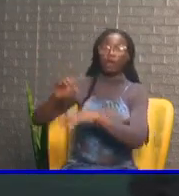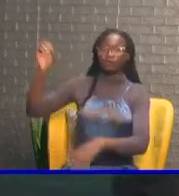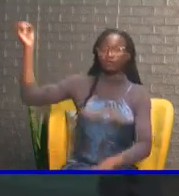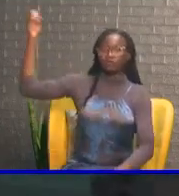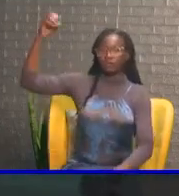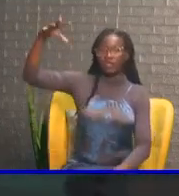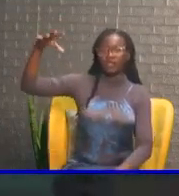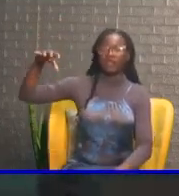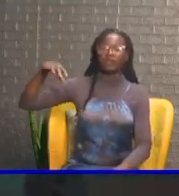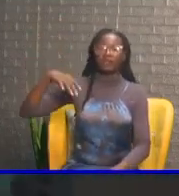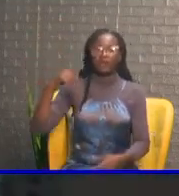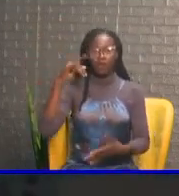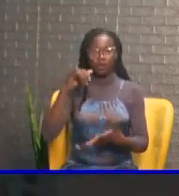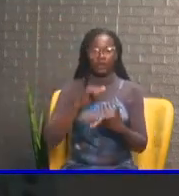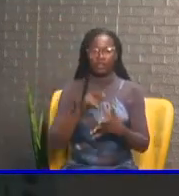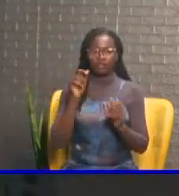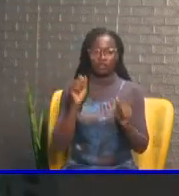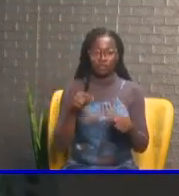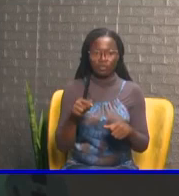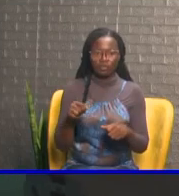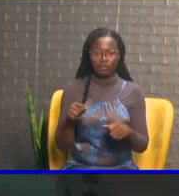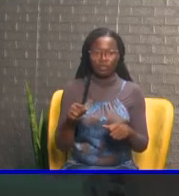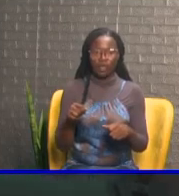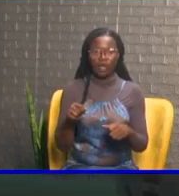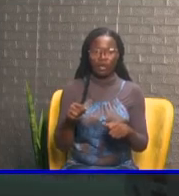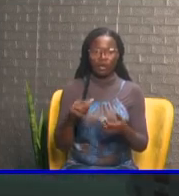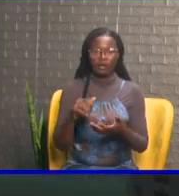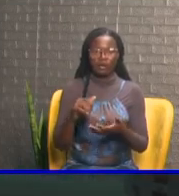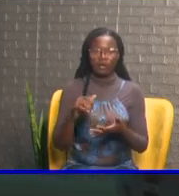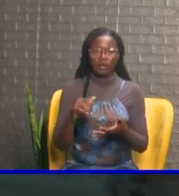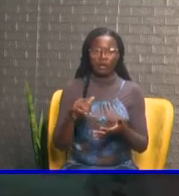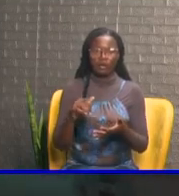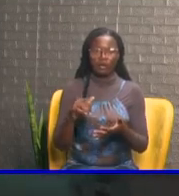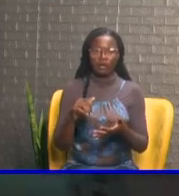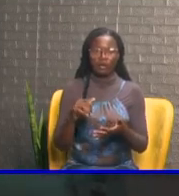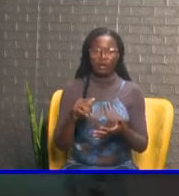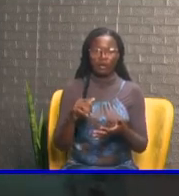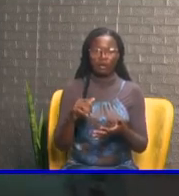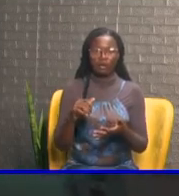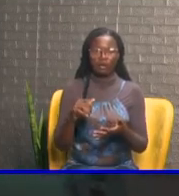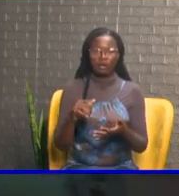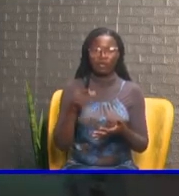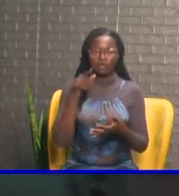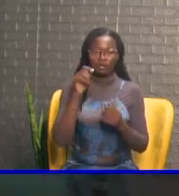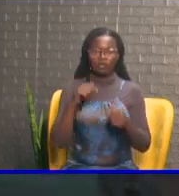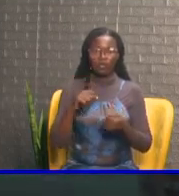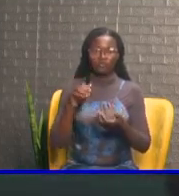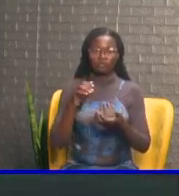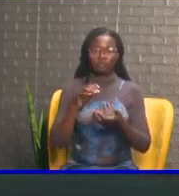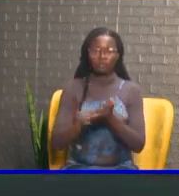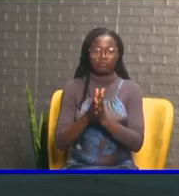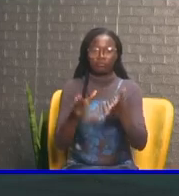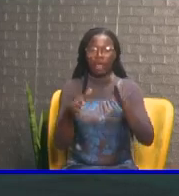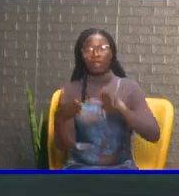for that cause, you can be translated and you are with Jesus and you are talking with Jesus for this cause, because